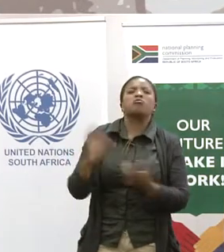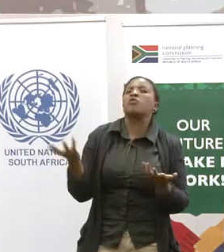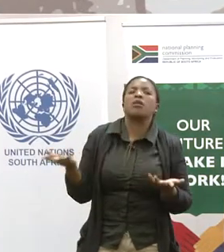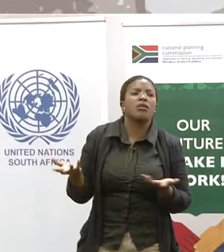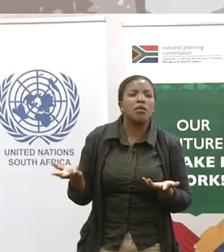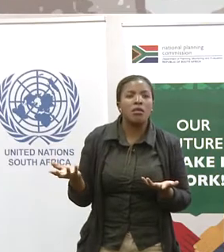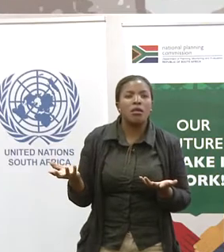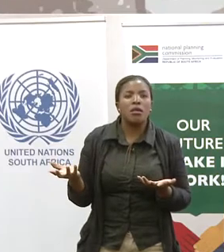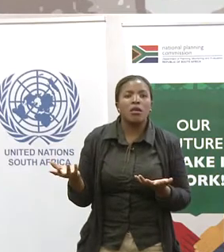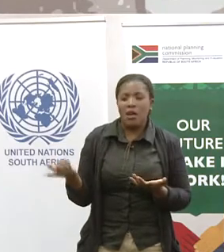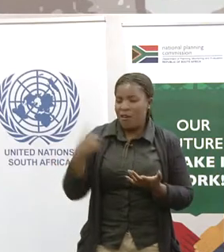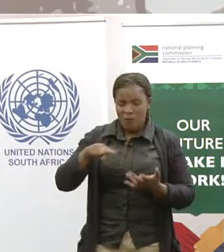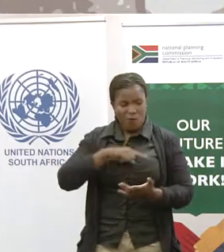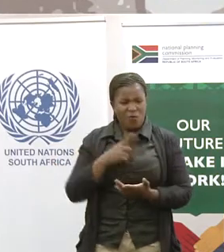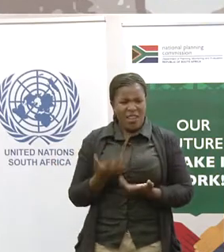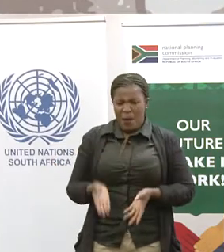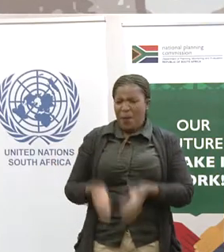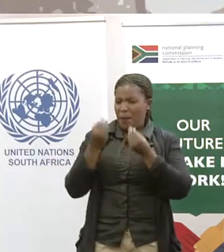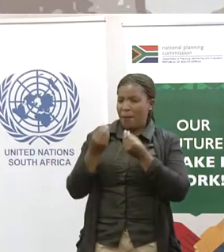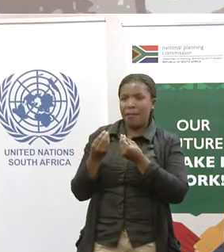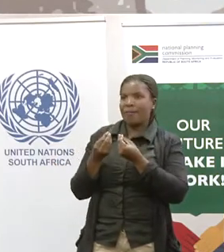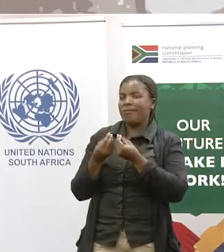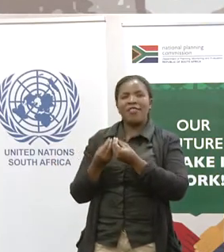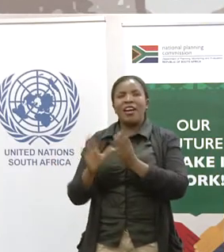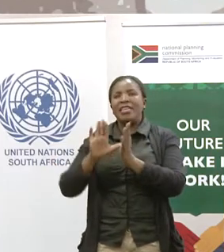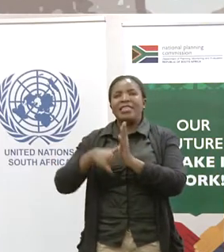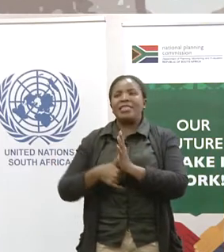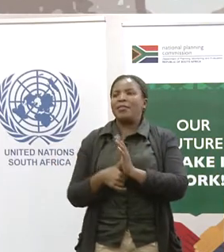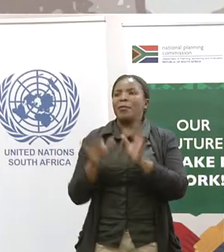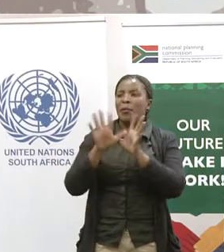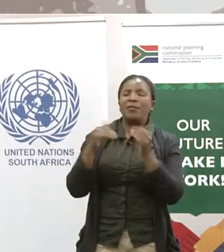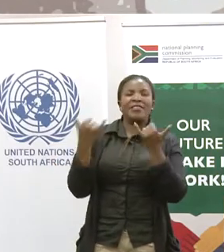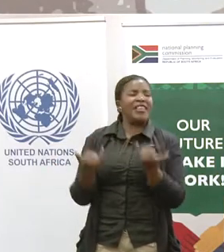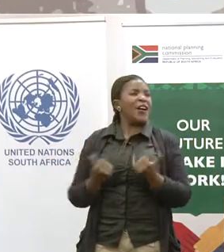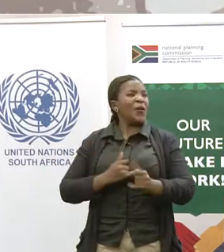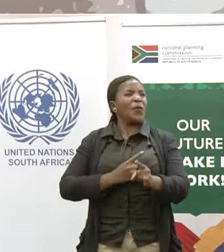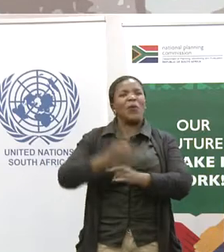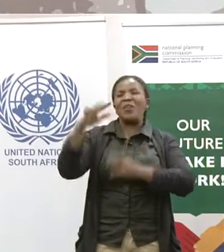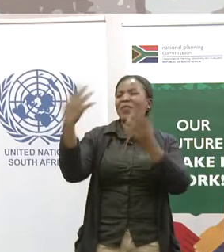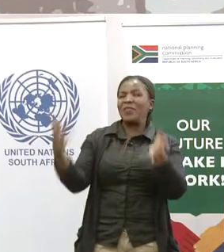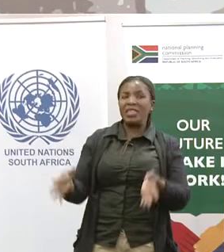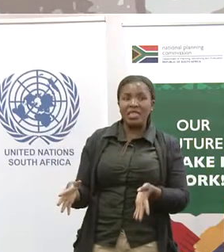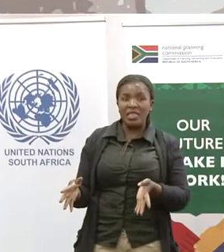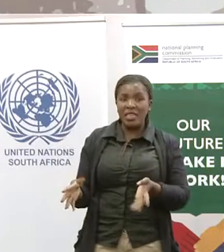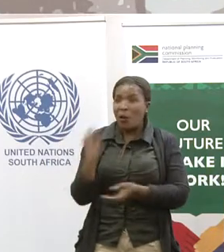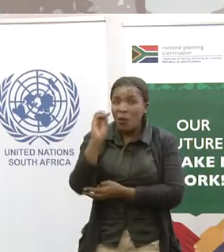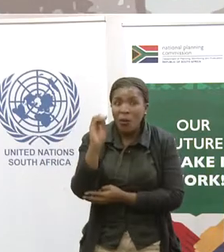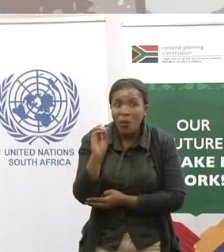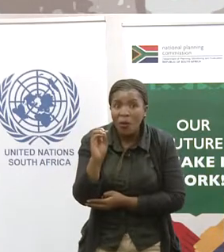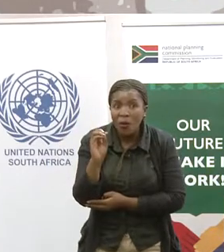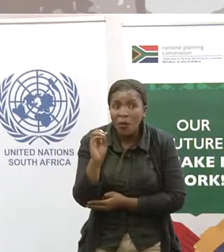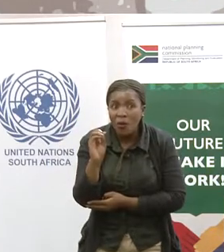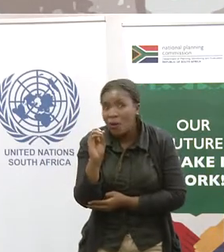that says, welcome to disabled people, we have arrived. If we are in a journey, are we on the